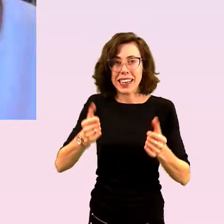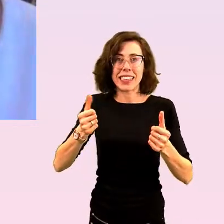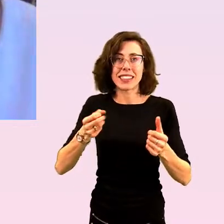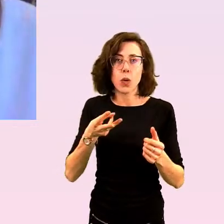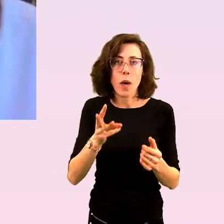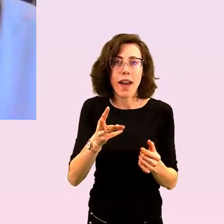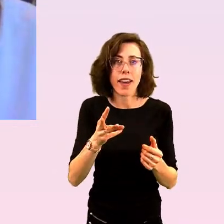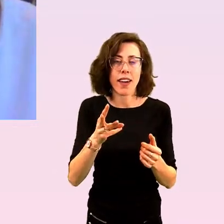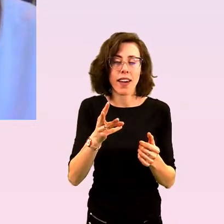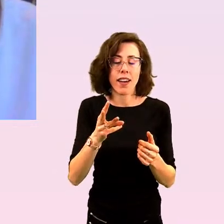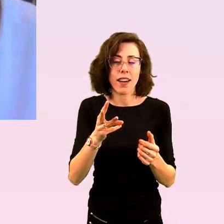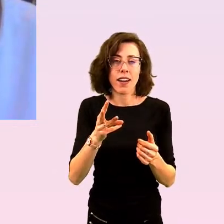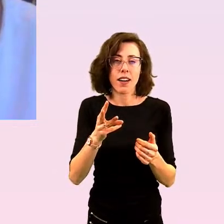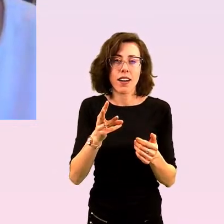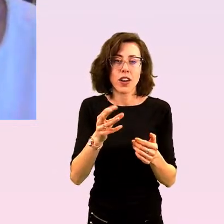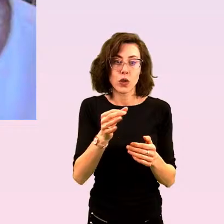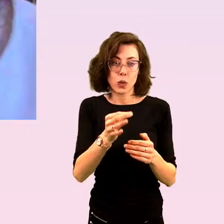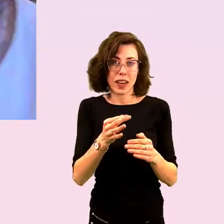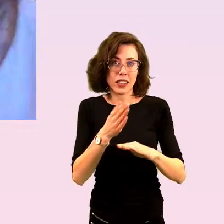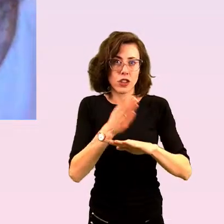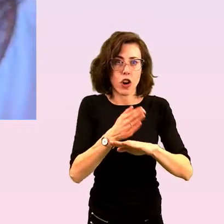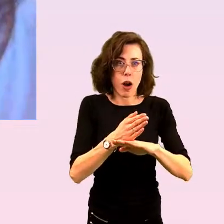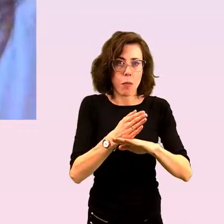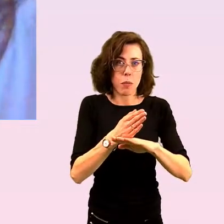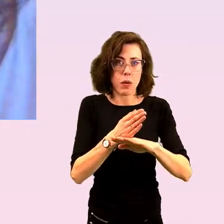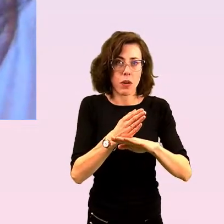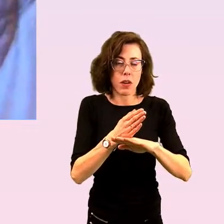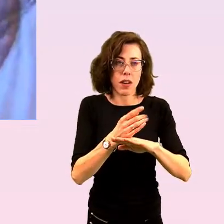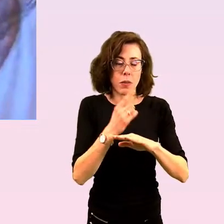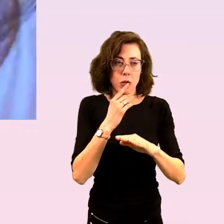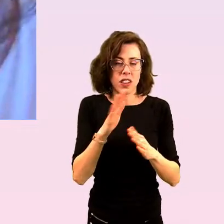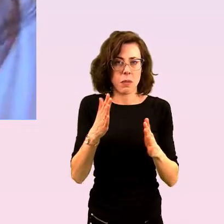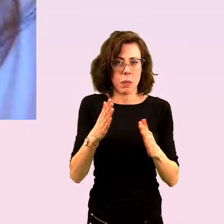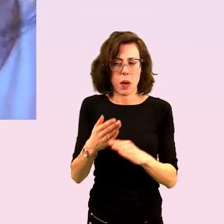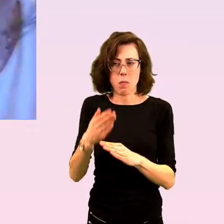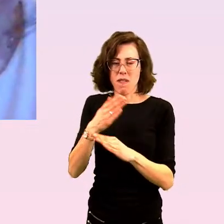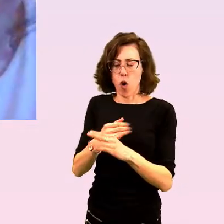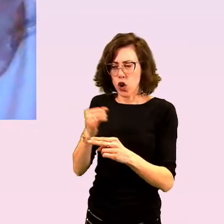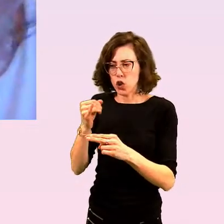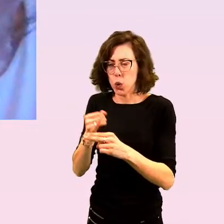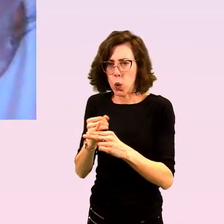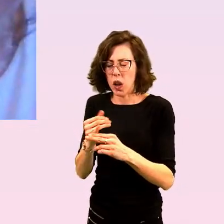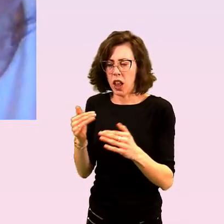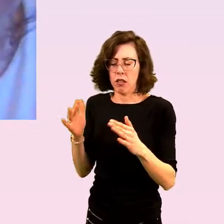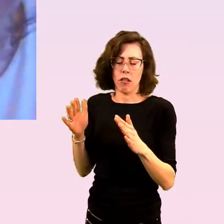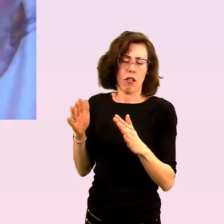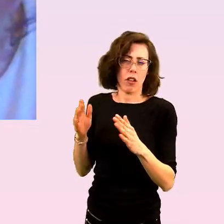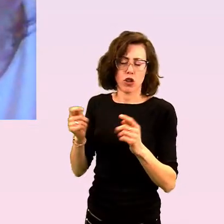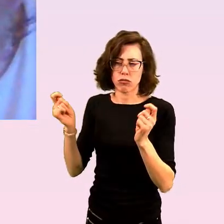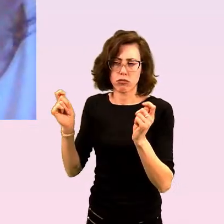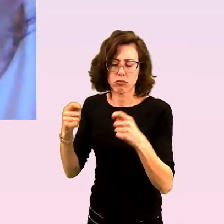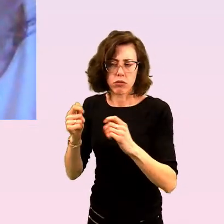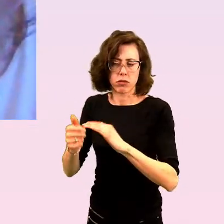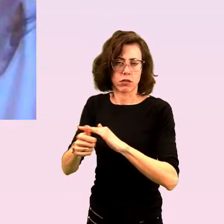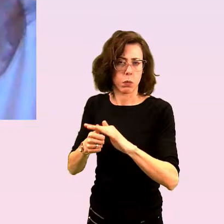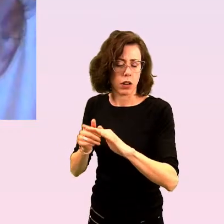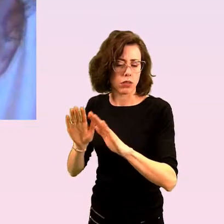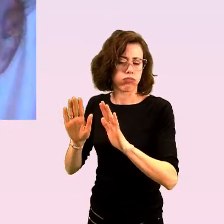into employment and fall into education without having that fear after maybe the aversion of a school experience?